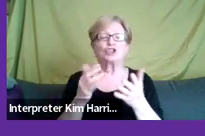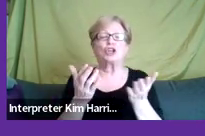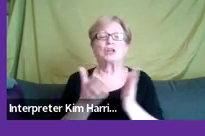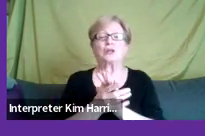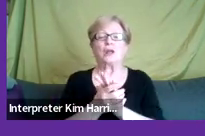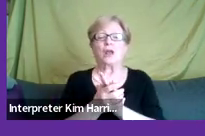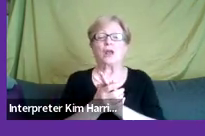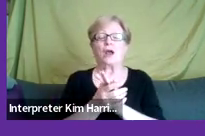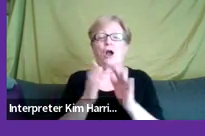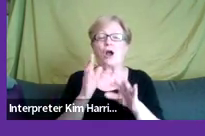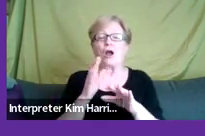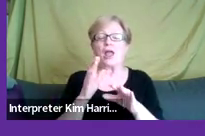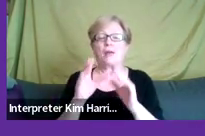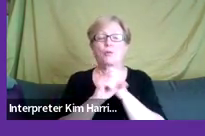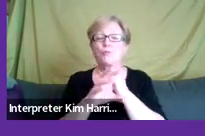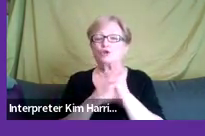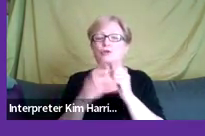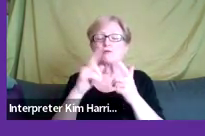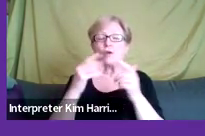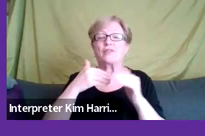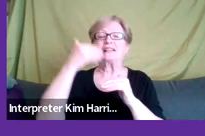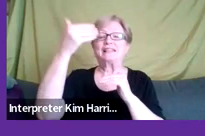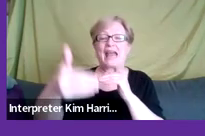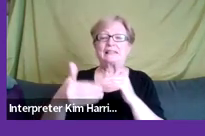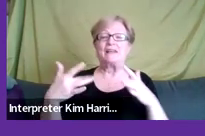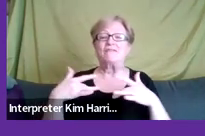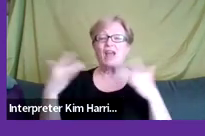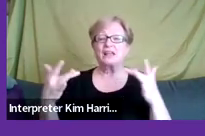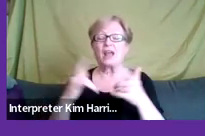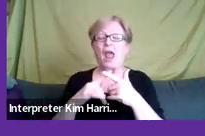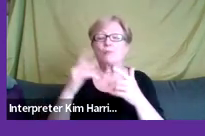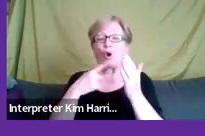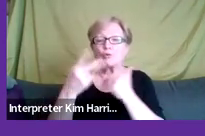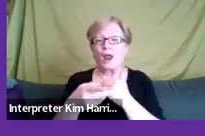and promotion for our upcoming events and programming,